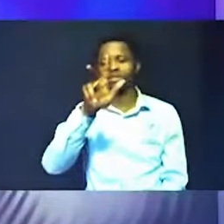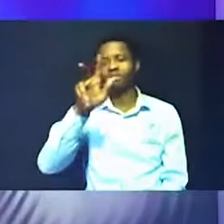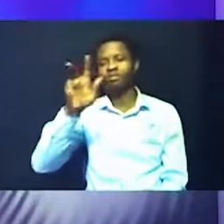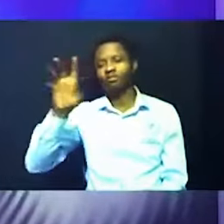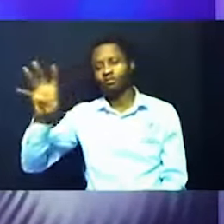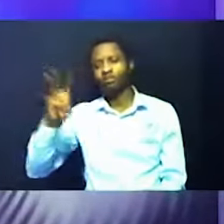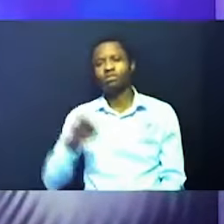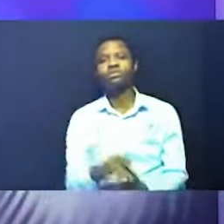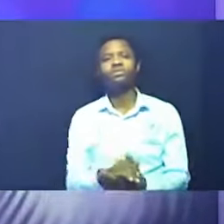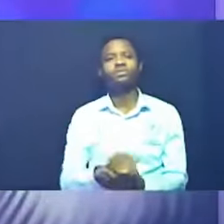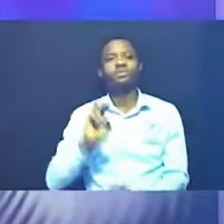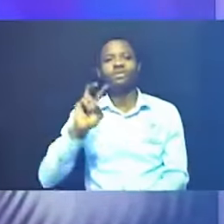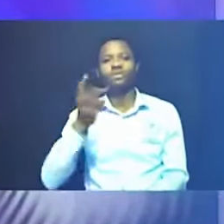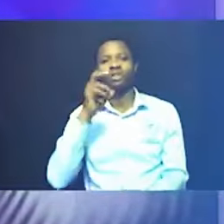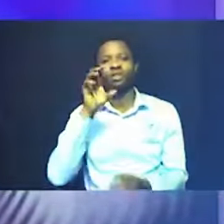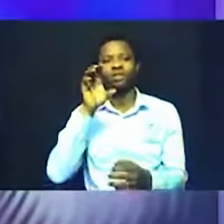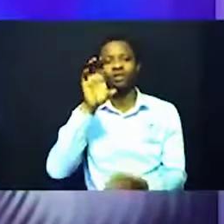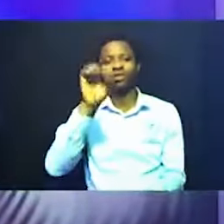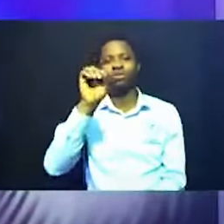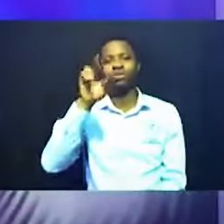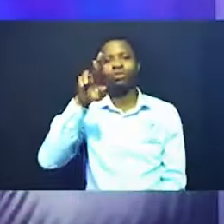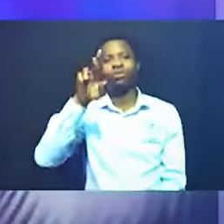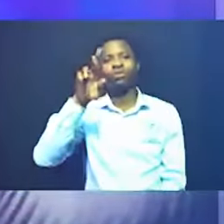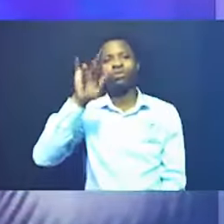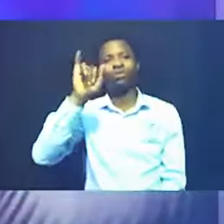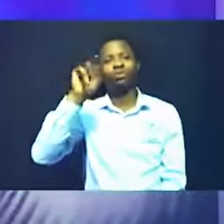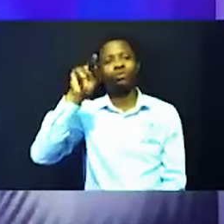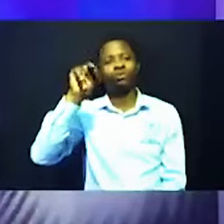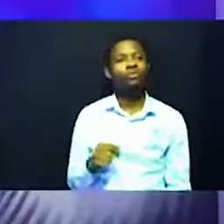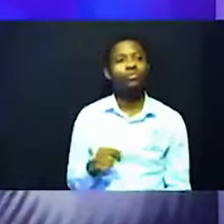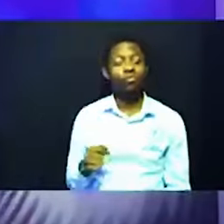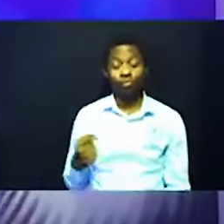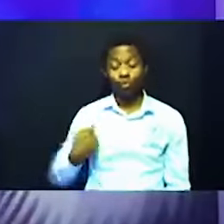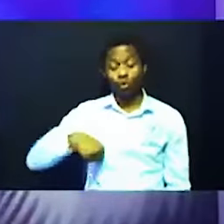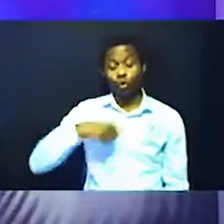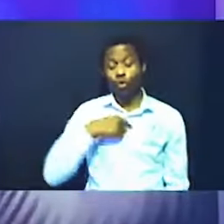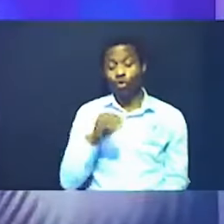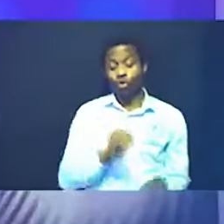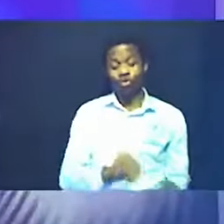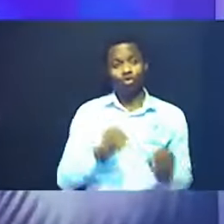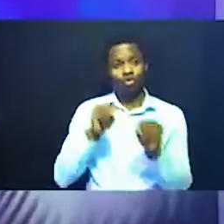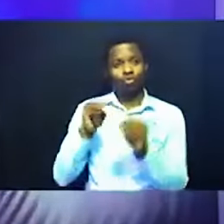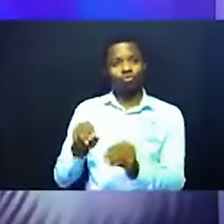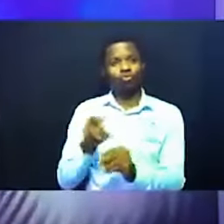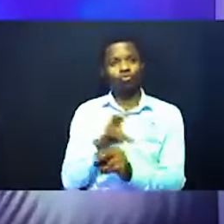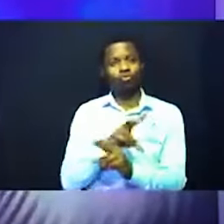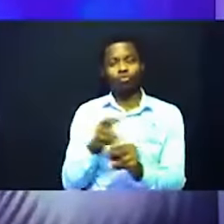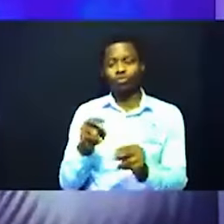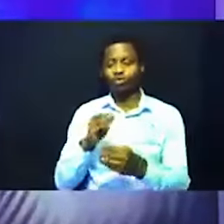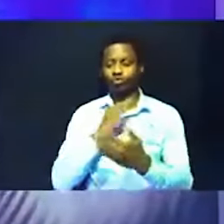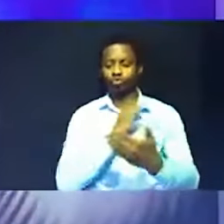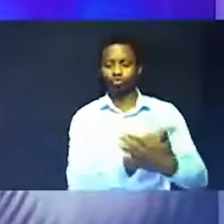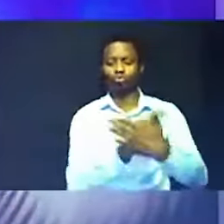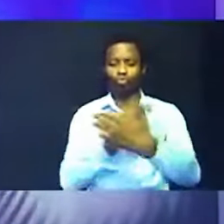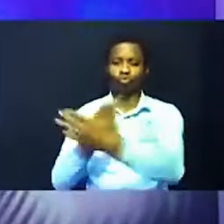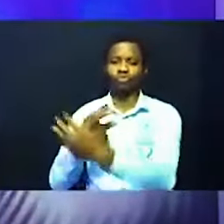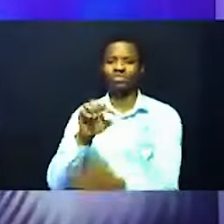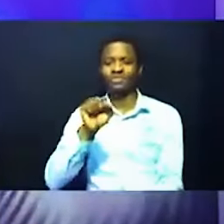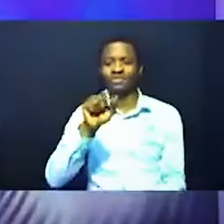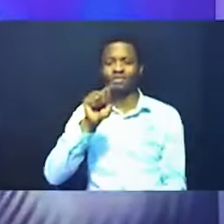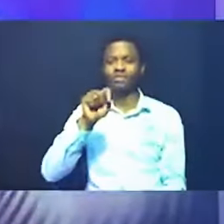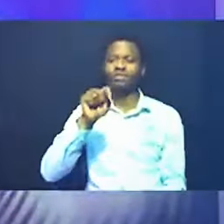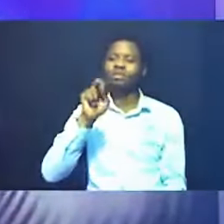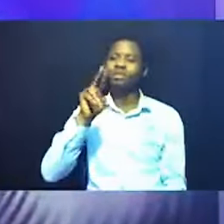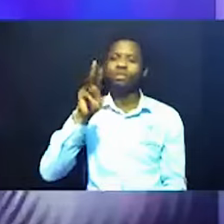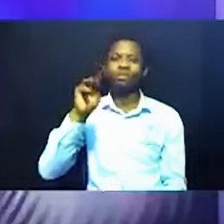pleas 2 Corinthians 6 3 and 4 we put no stumbling block in anyone's